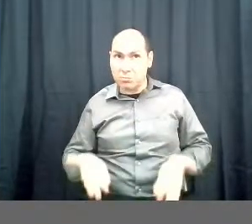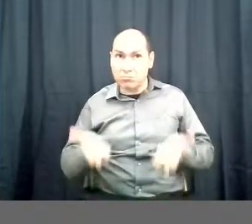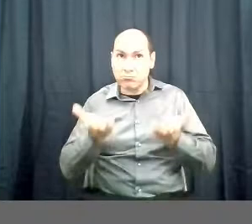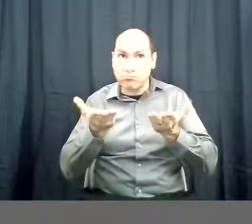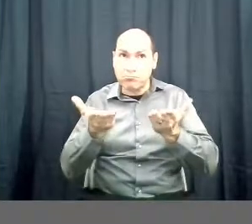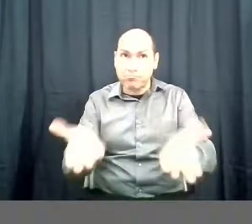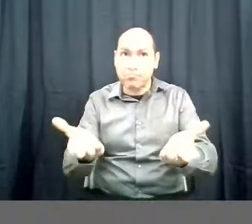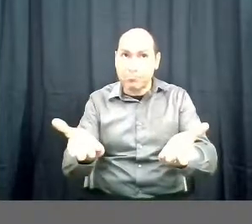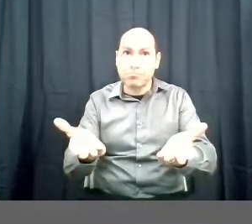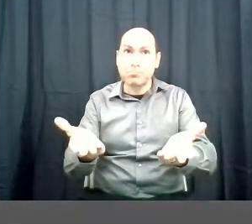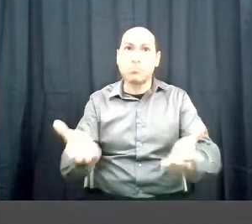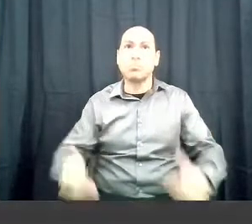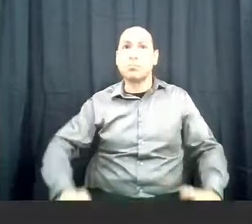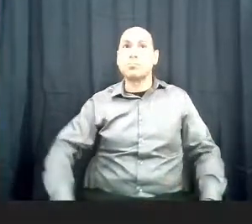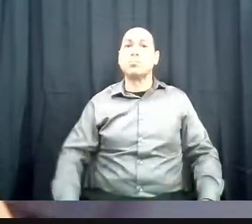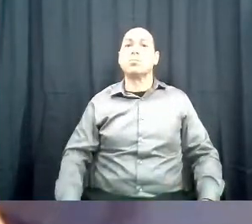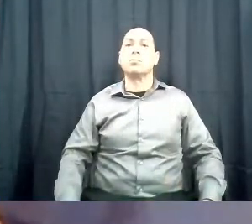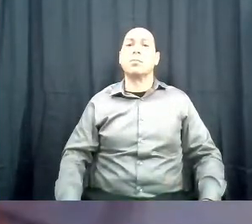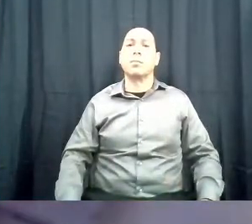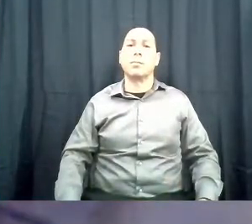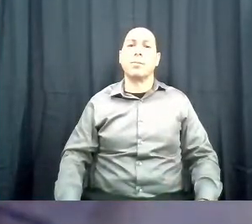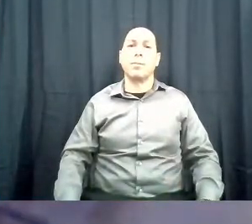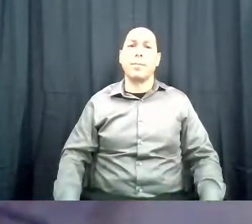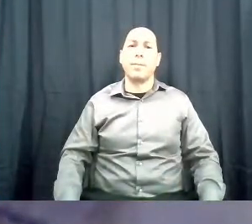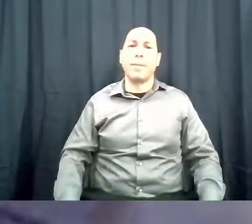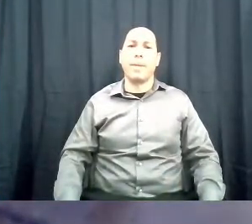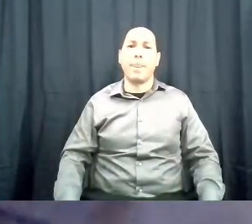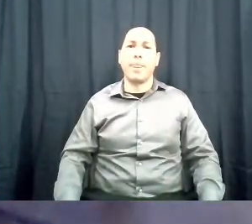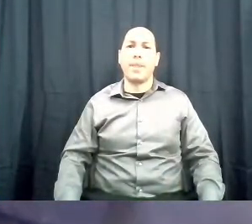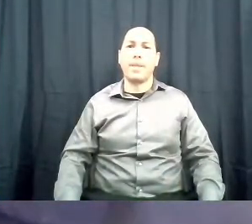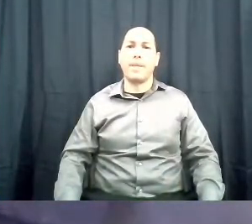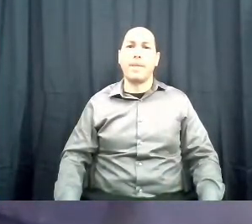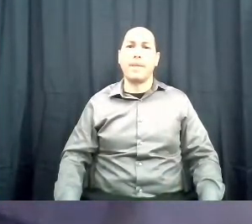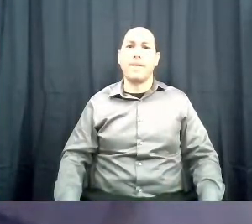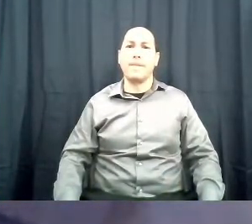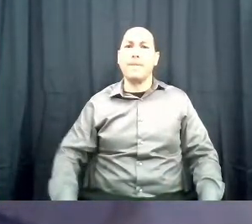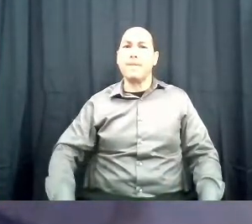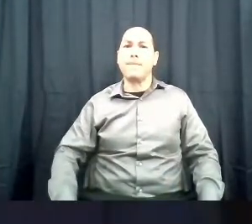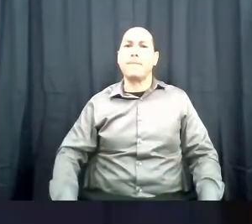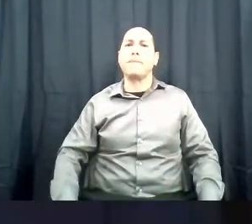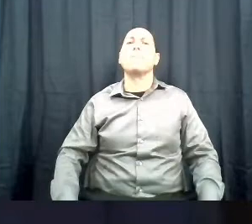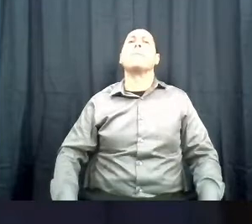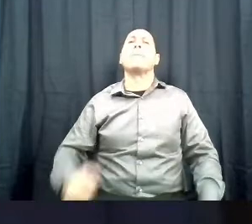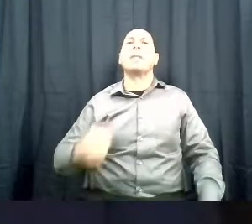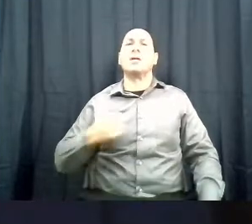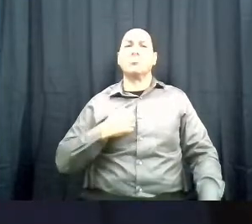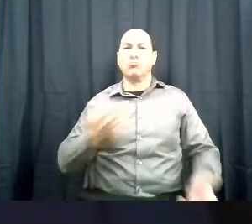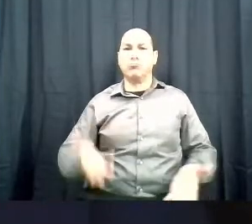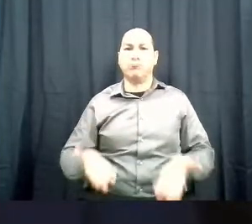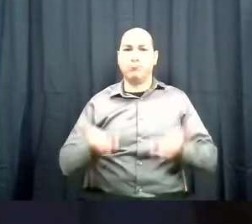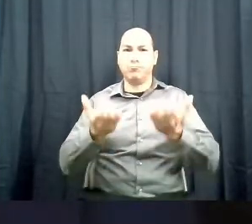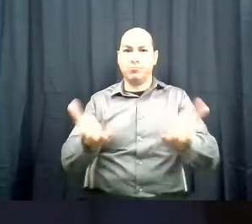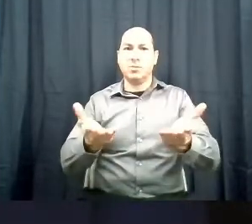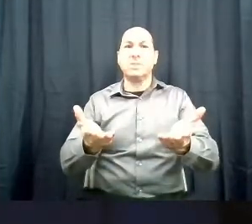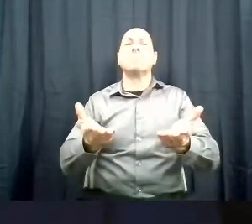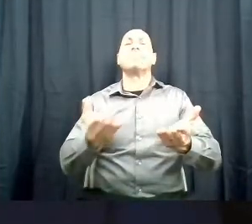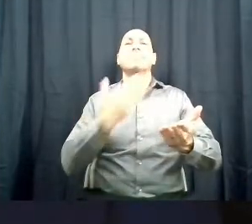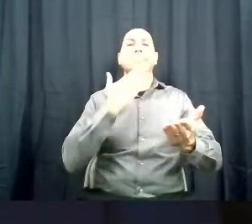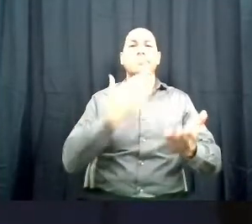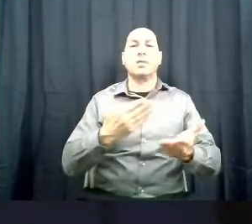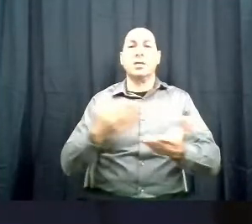contract? I so move. Do we have a second?